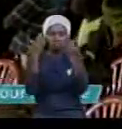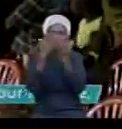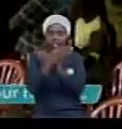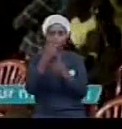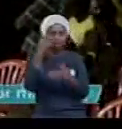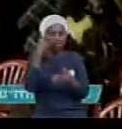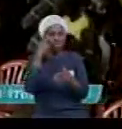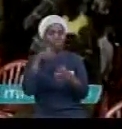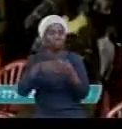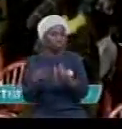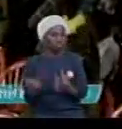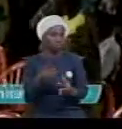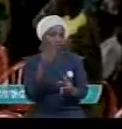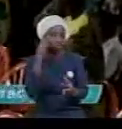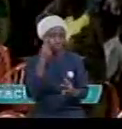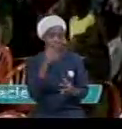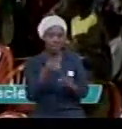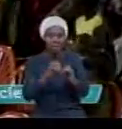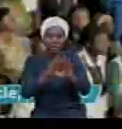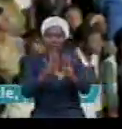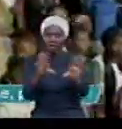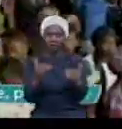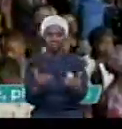see clearly now.